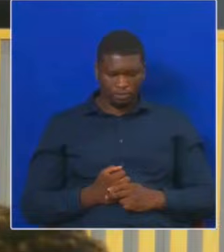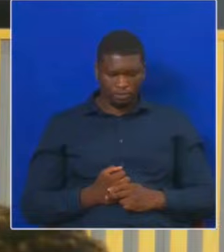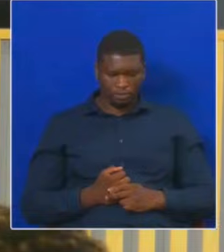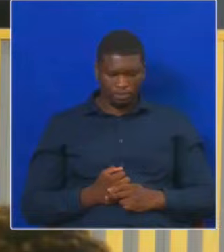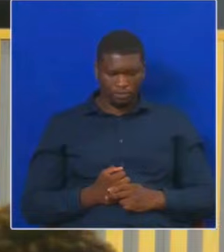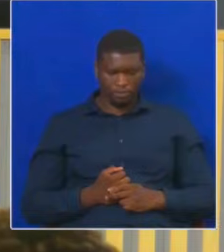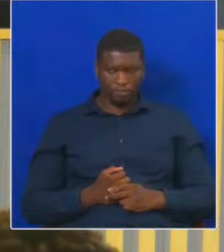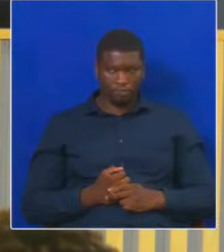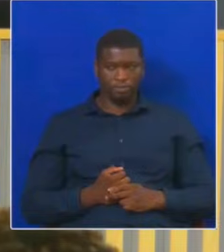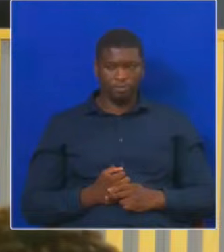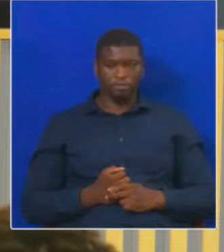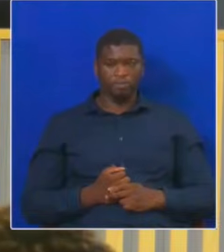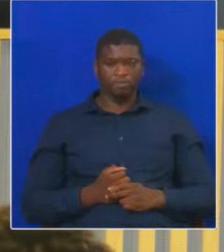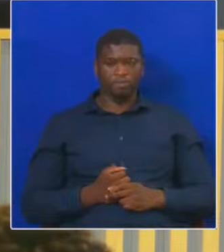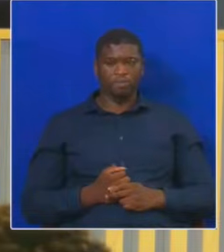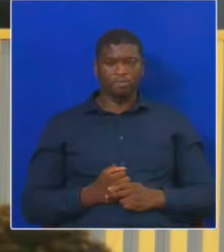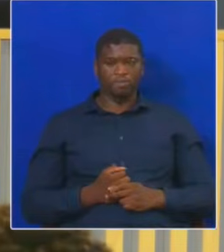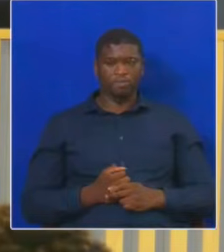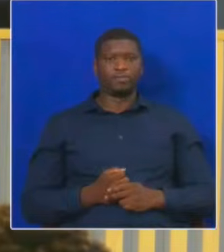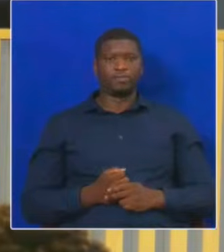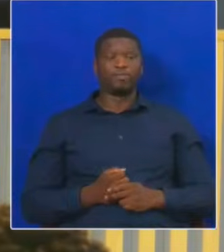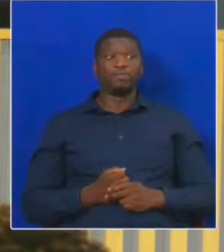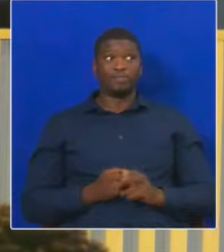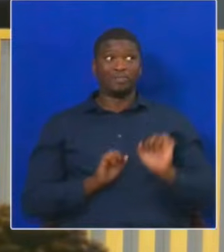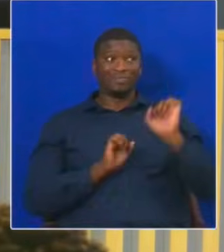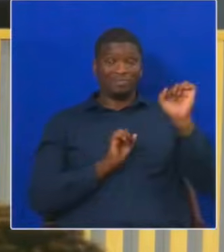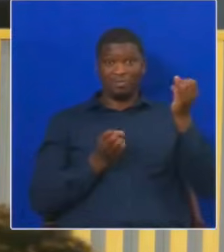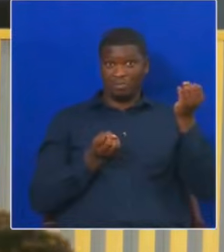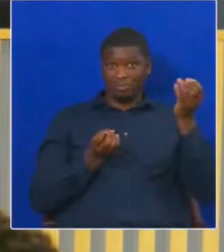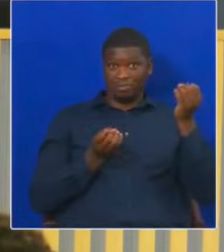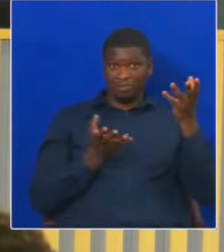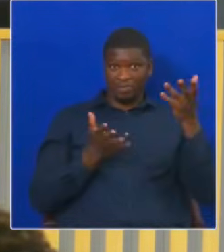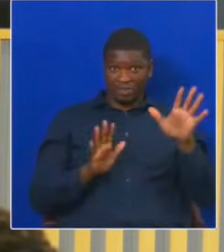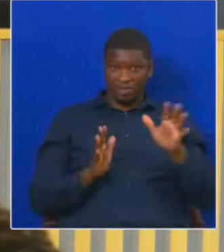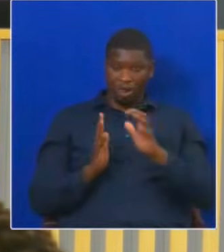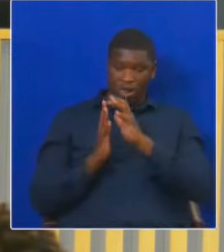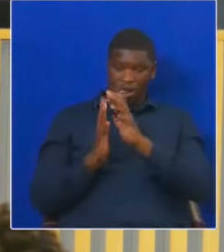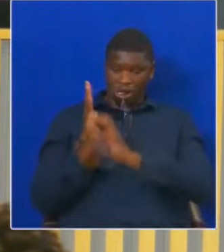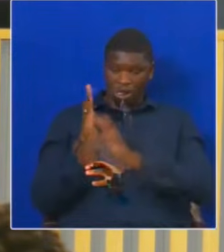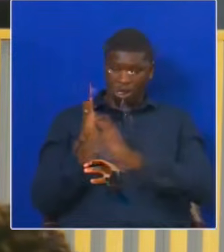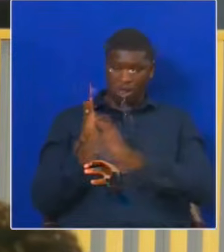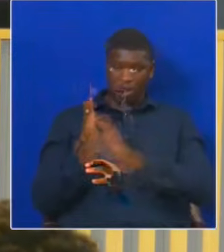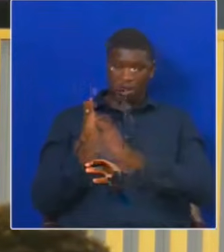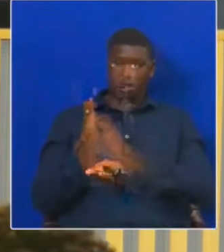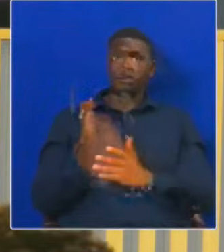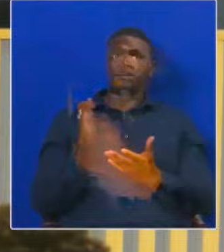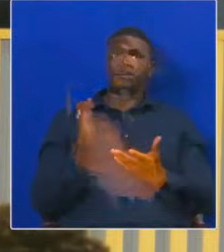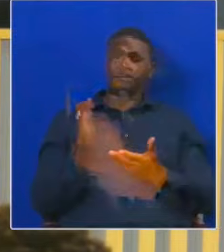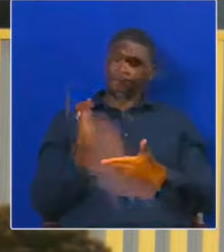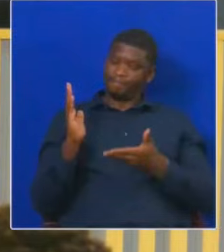on his statement, it was also indicated that